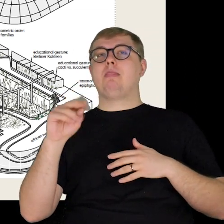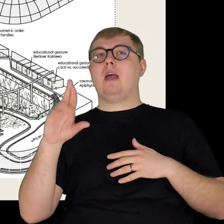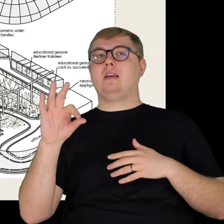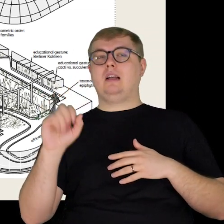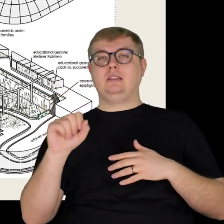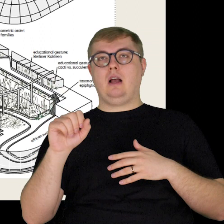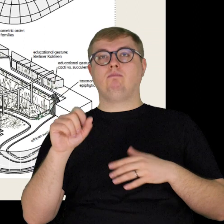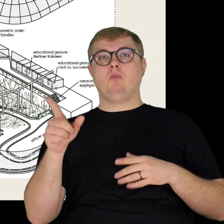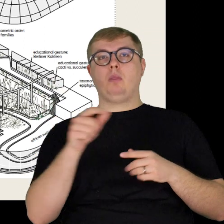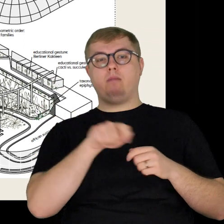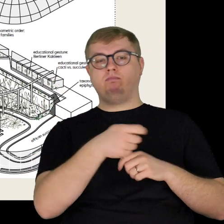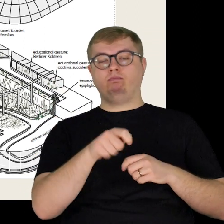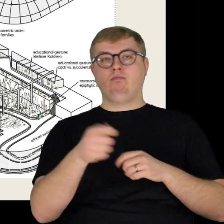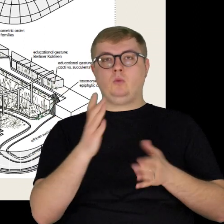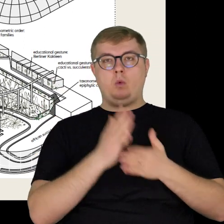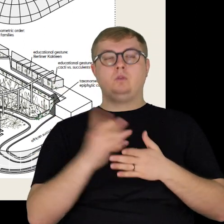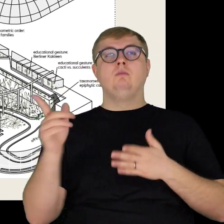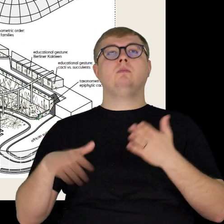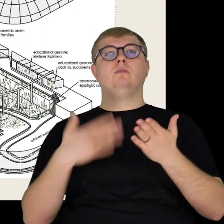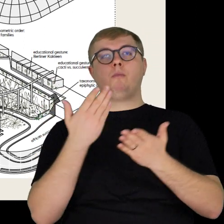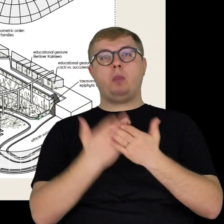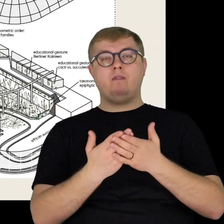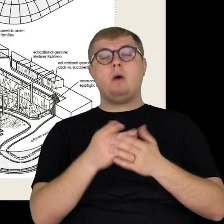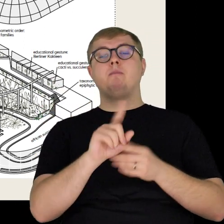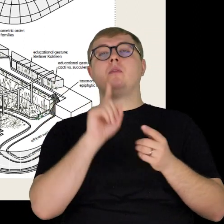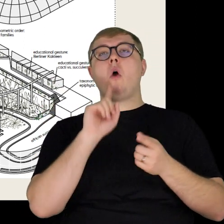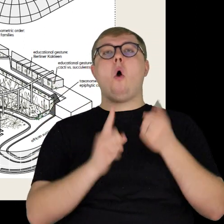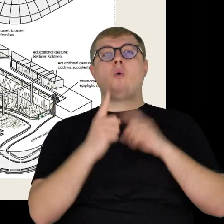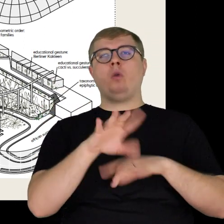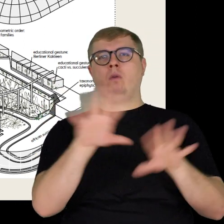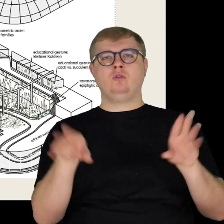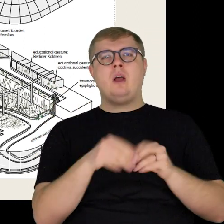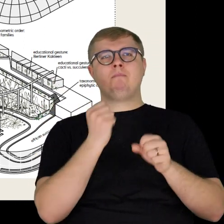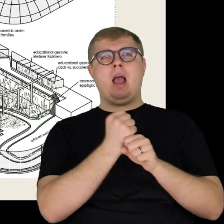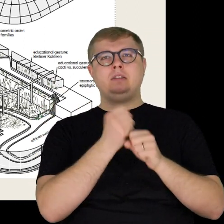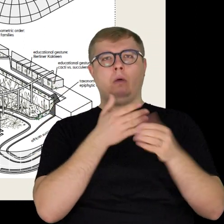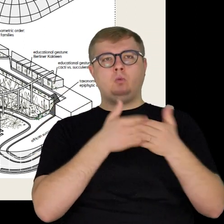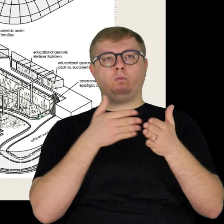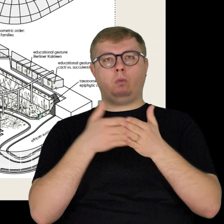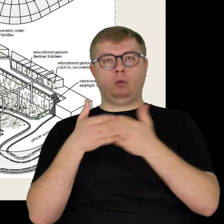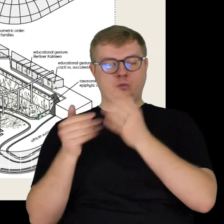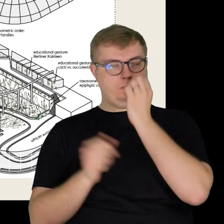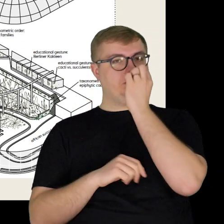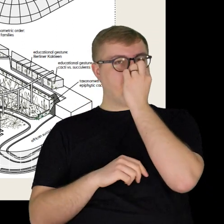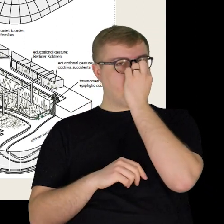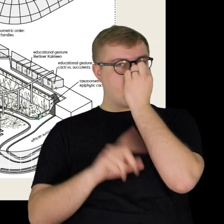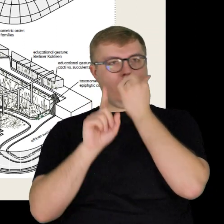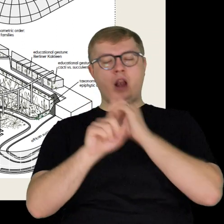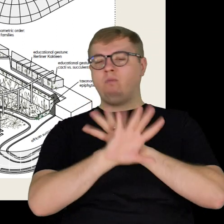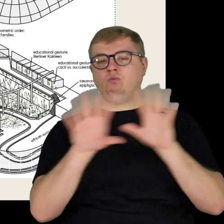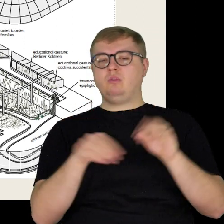the gardens to keep the work, but this was kind of gently rejected because they felt that maybe this would